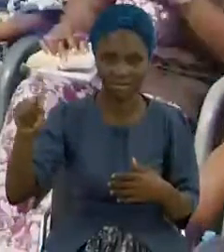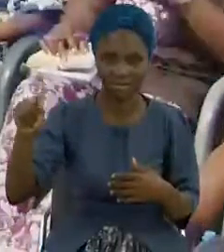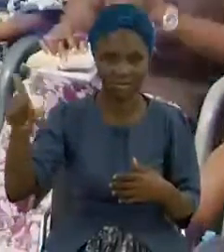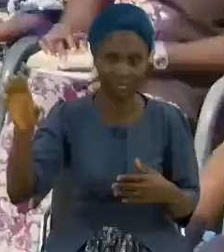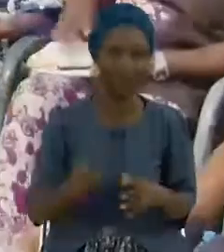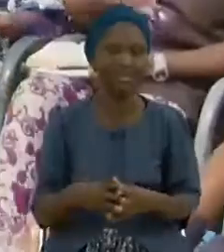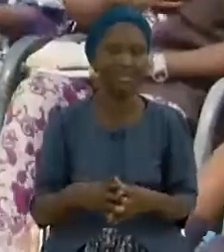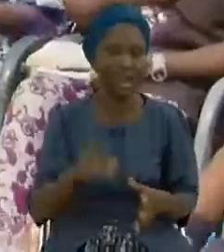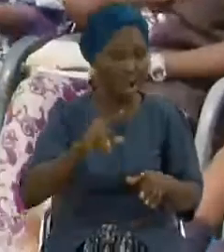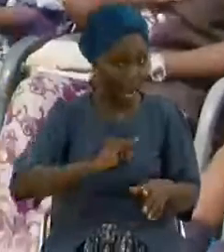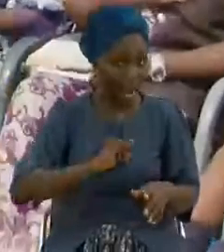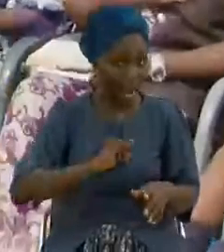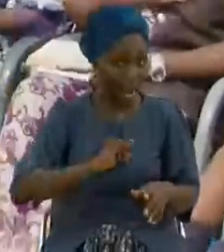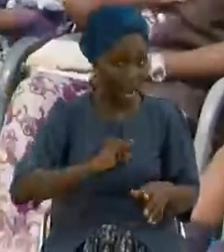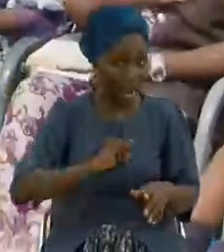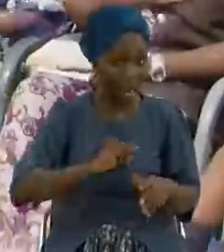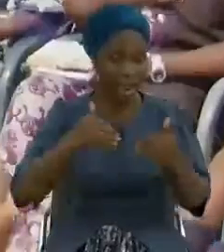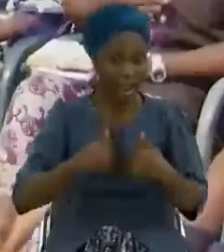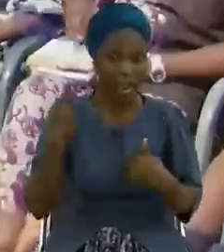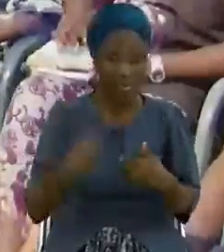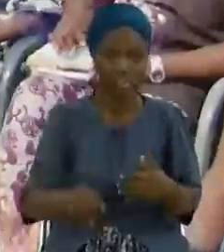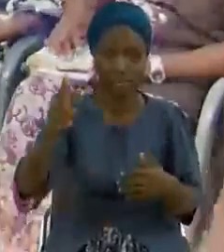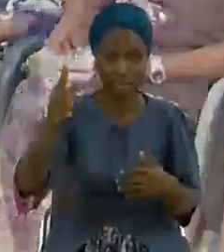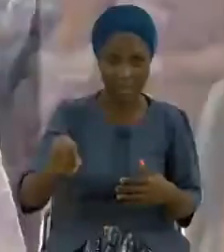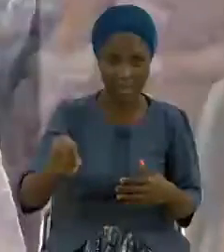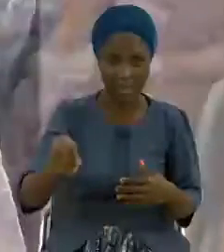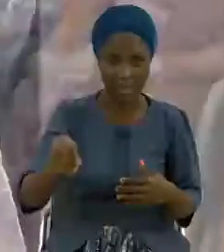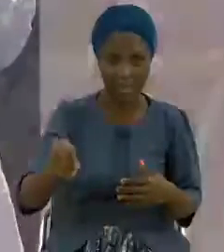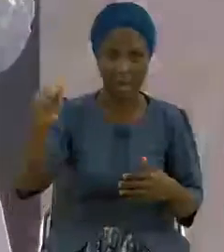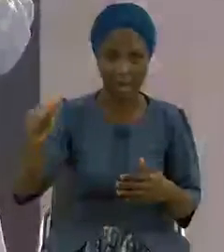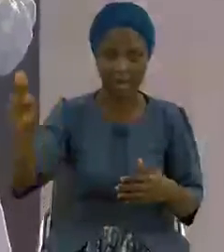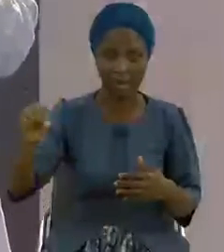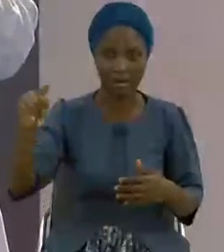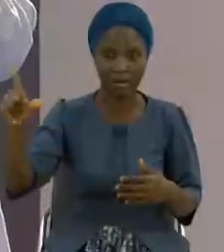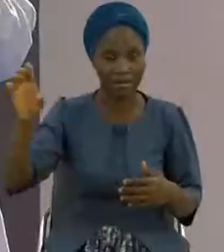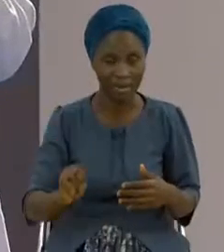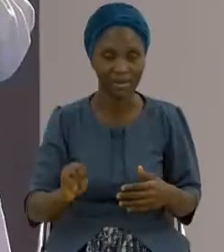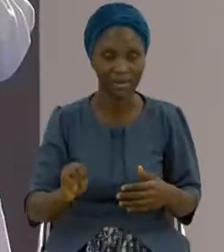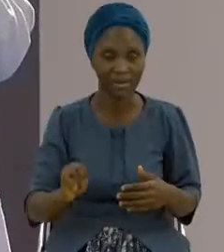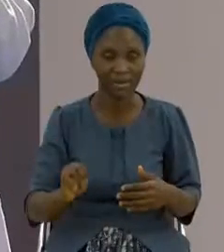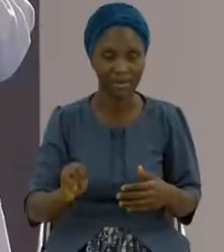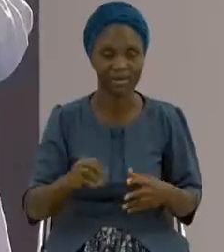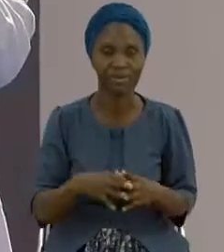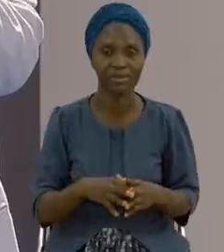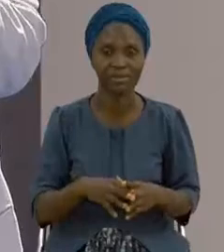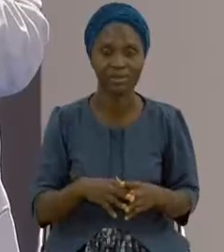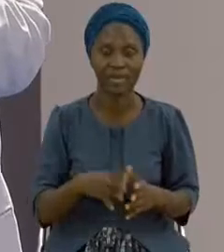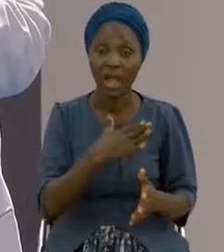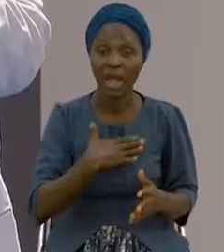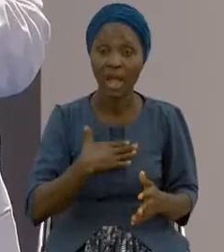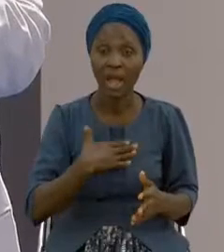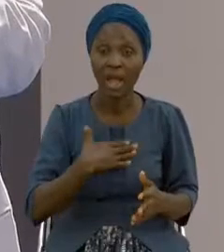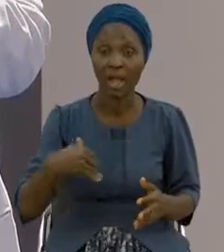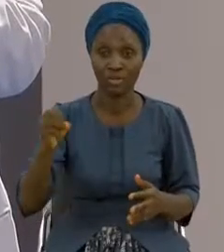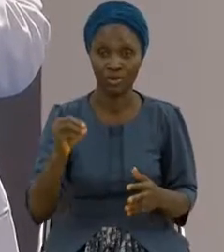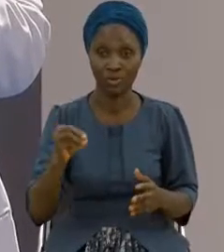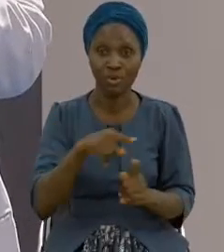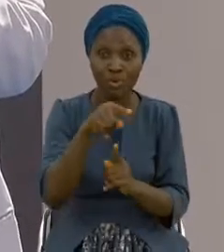have the mantle. And so, when you have the mantle, you will go